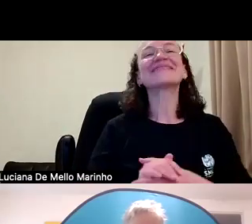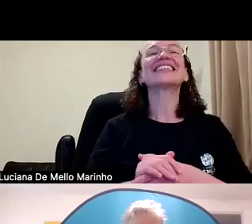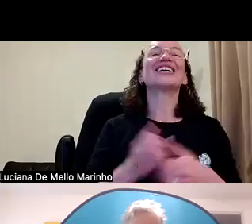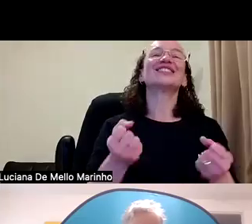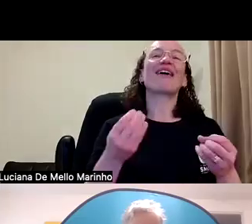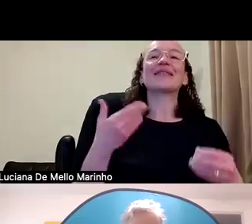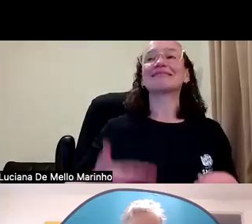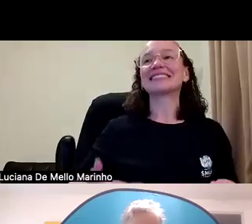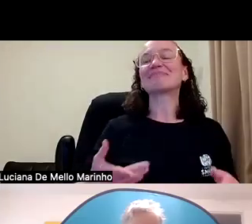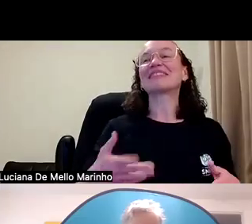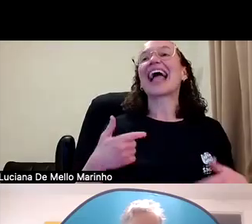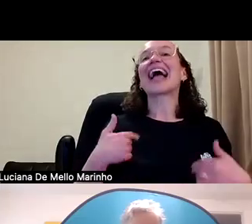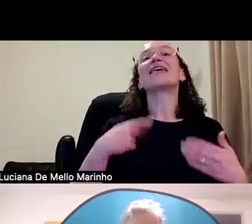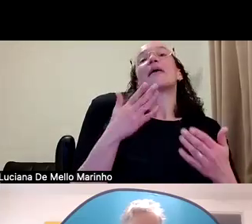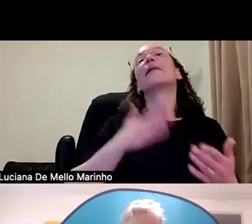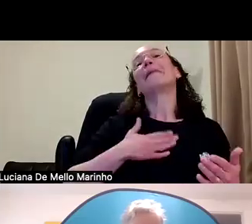And this is me.